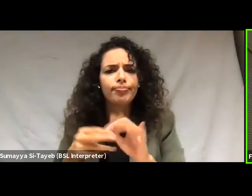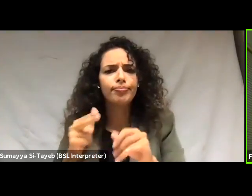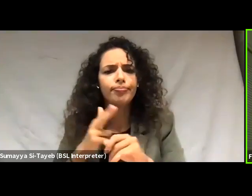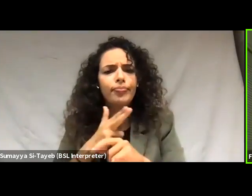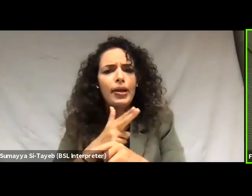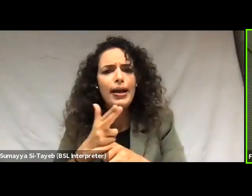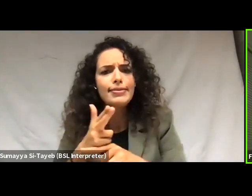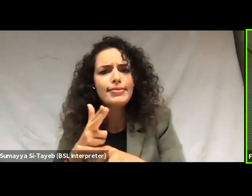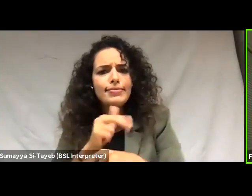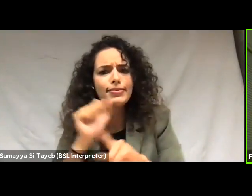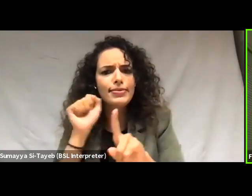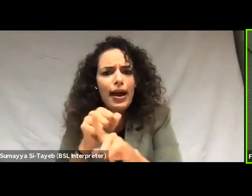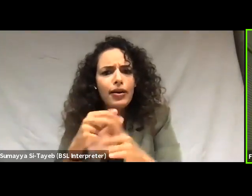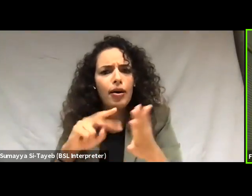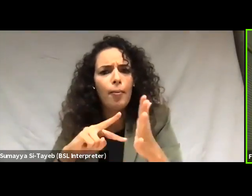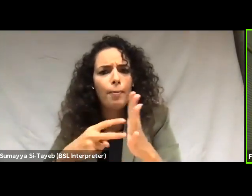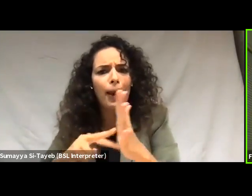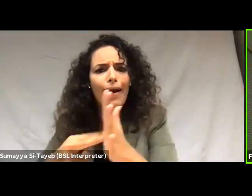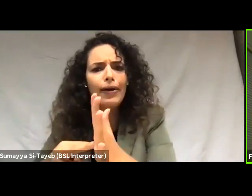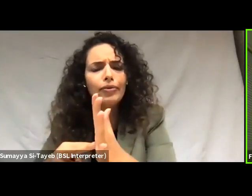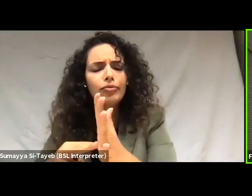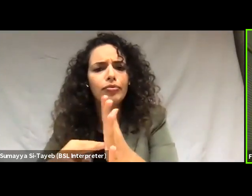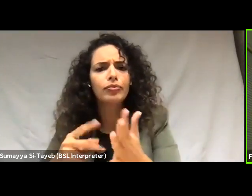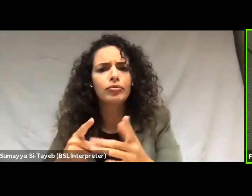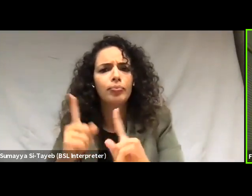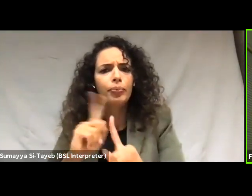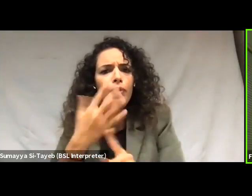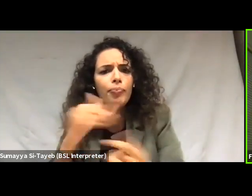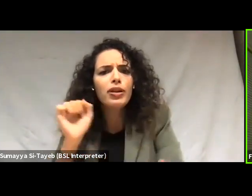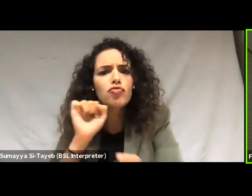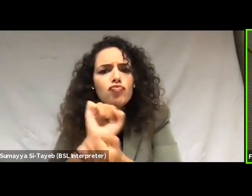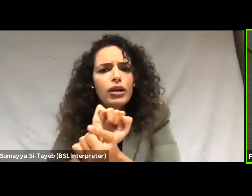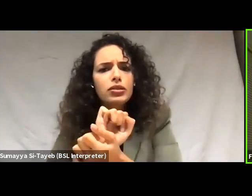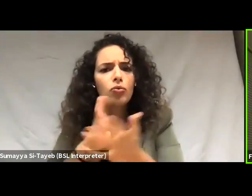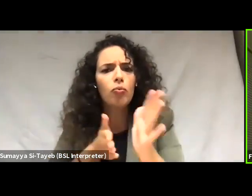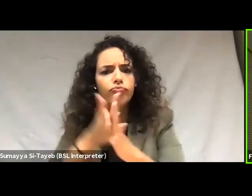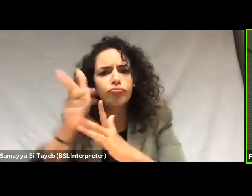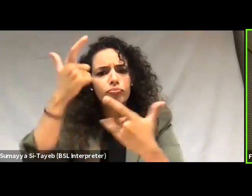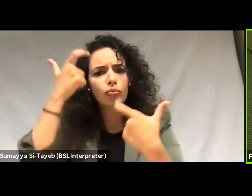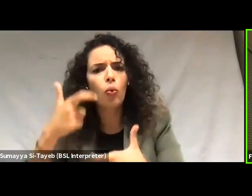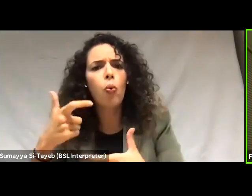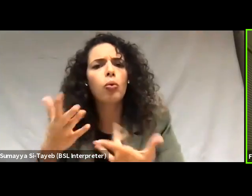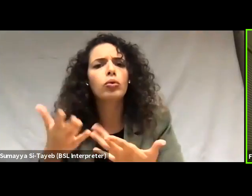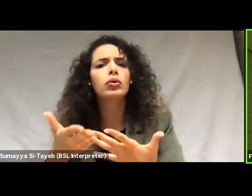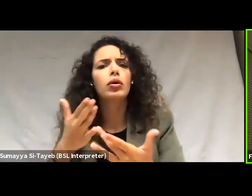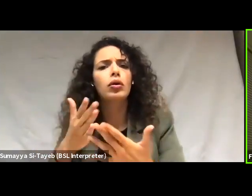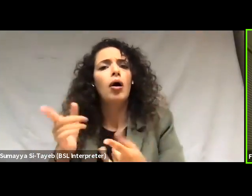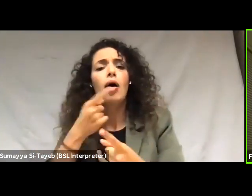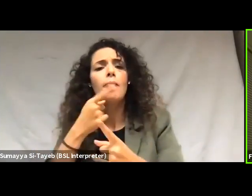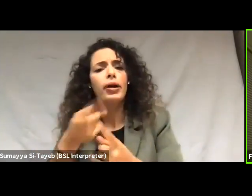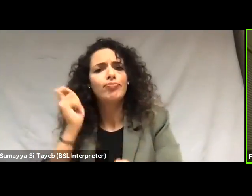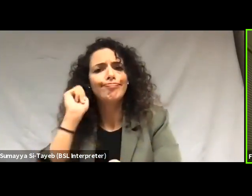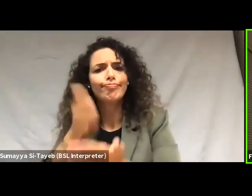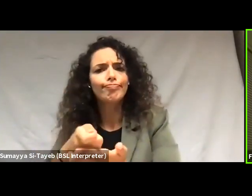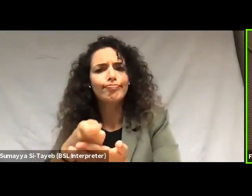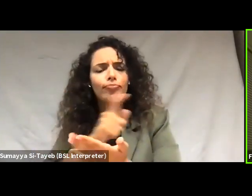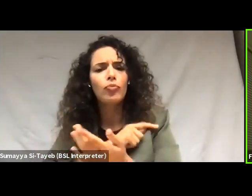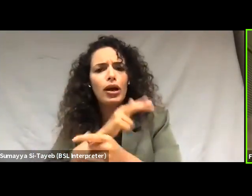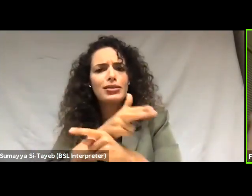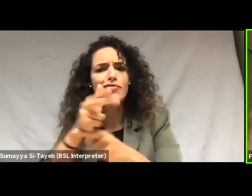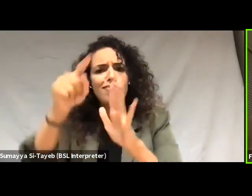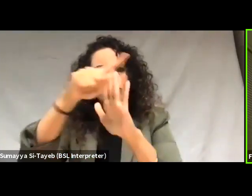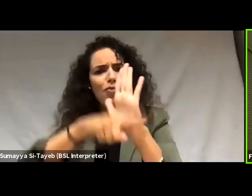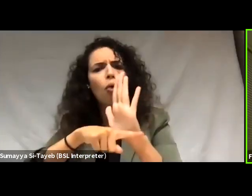services have got there in time and people have been arrested and they've been taken to court and they've been charged under terrorism legislation.